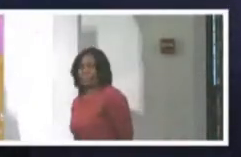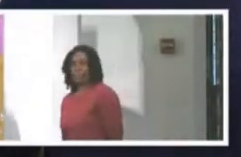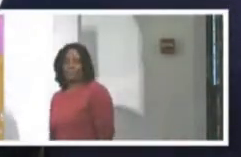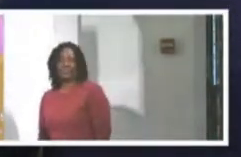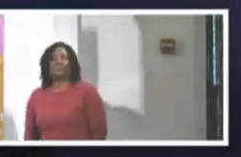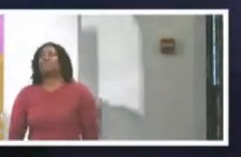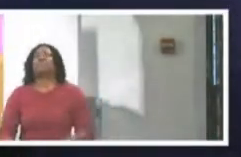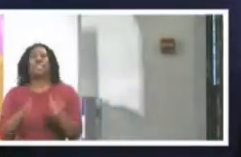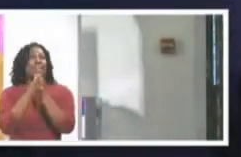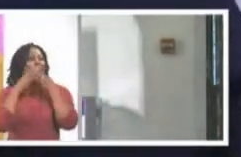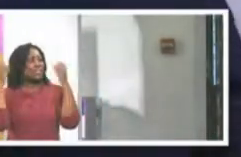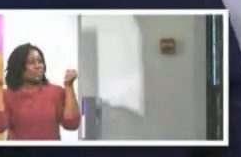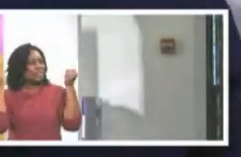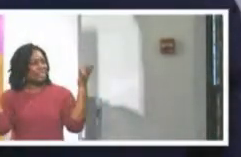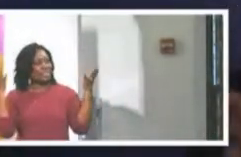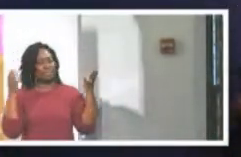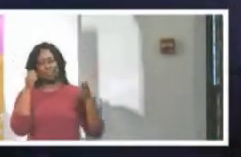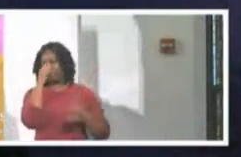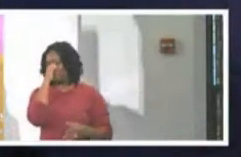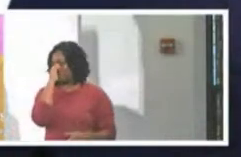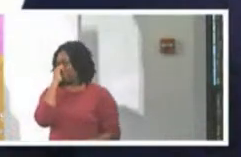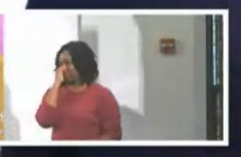Hallelujah.